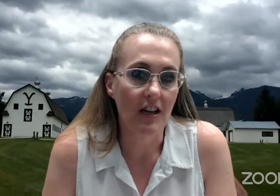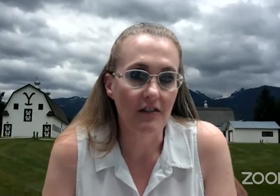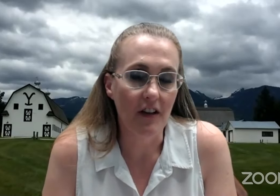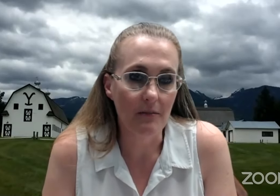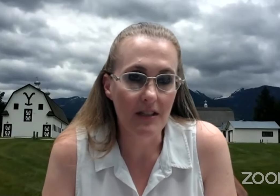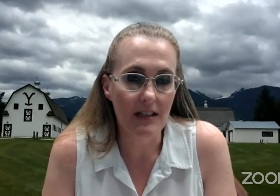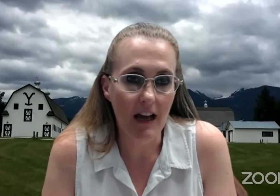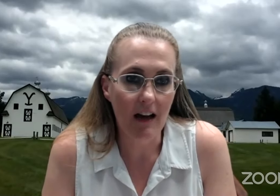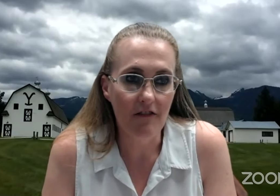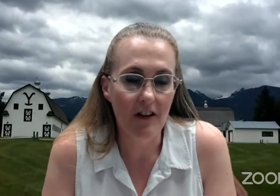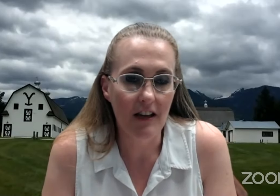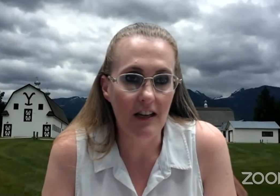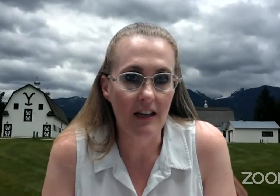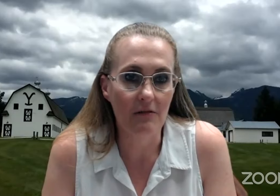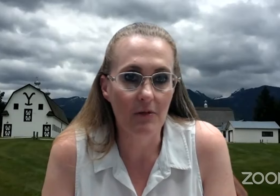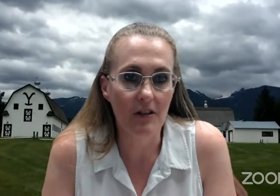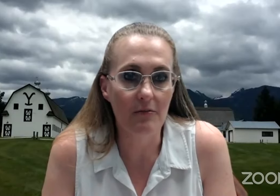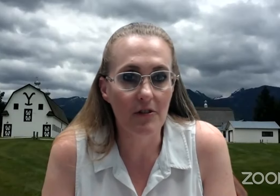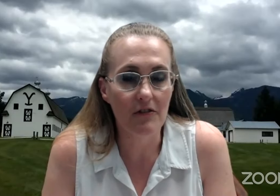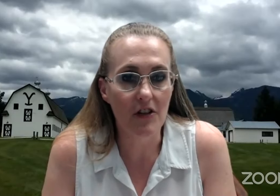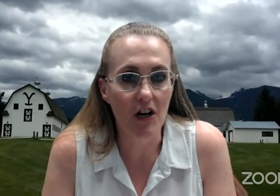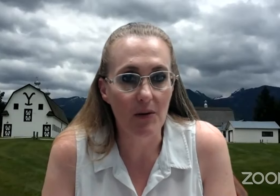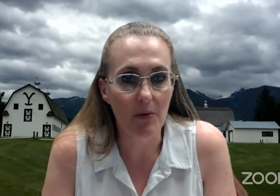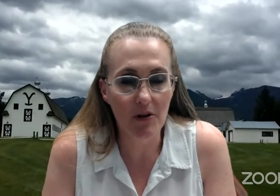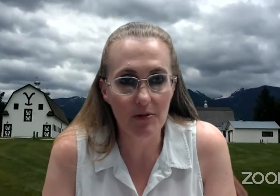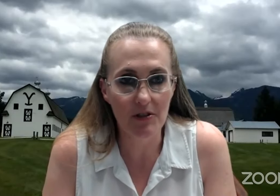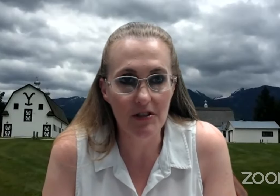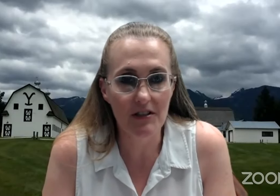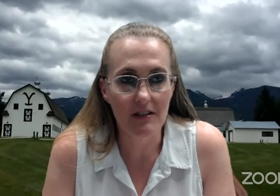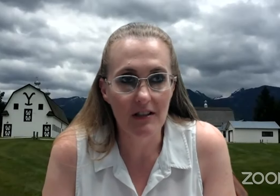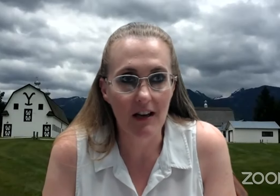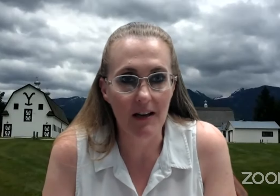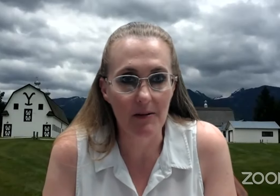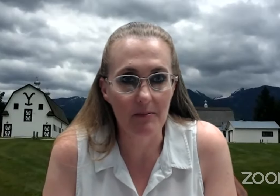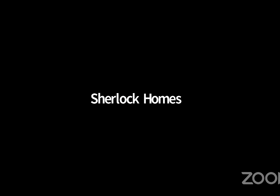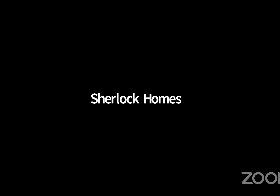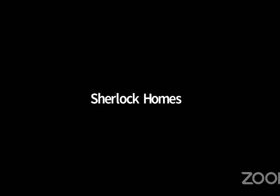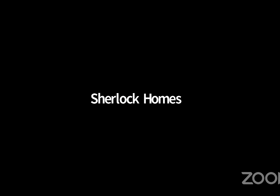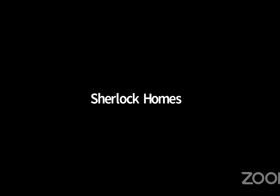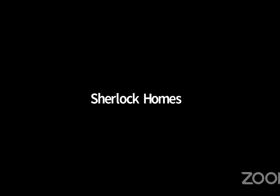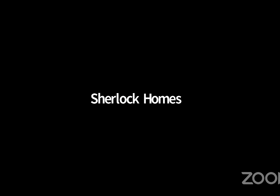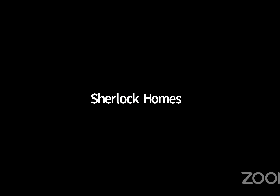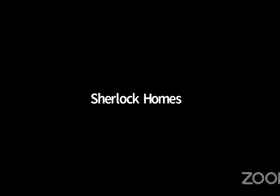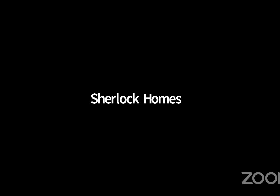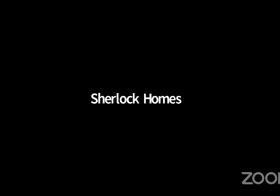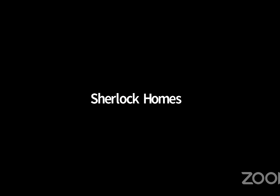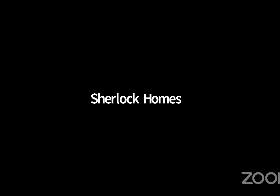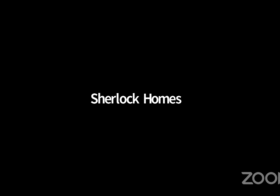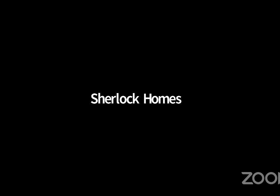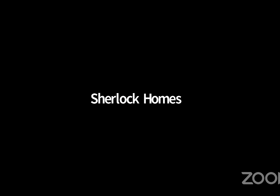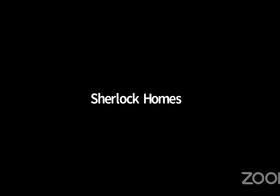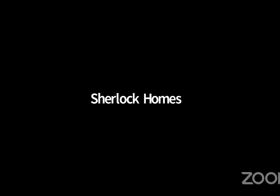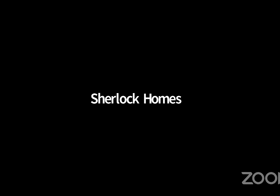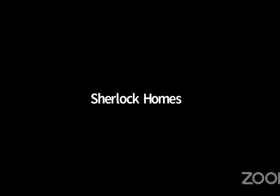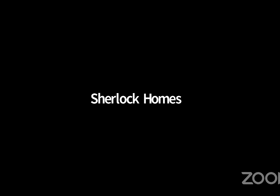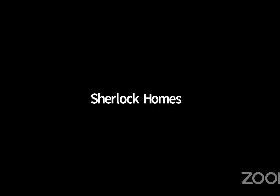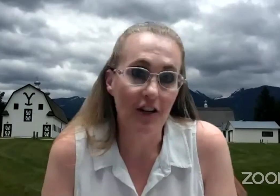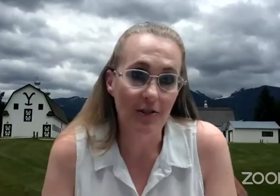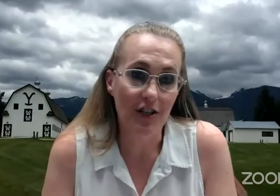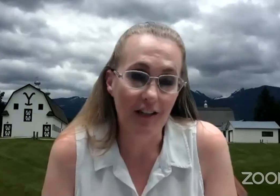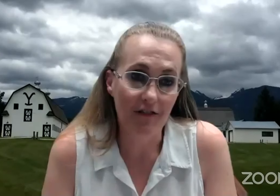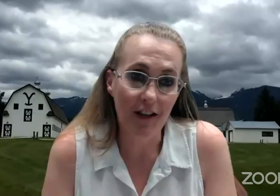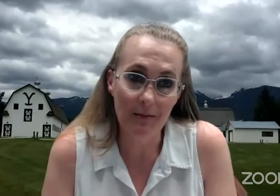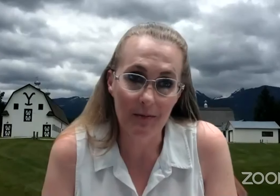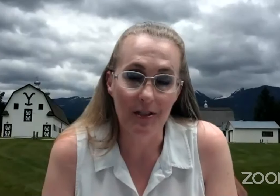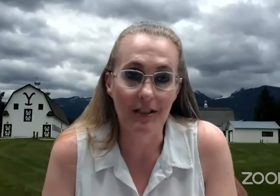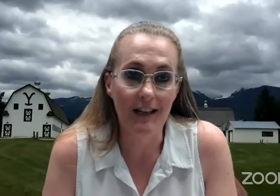with our child development staff, and we've moved our portables over to make way for our